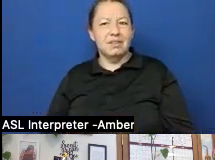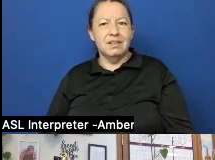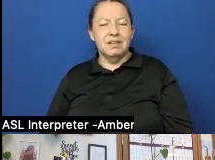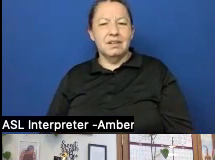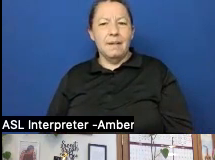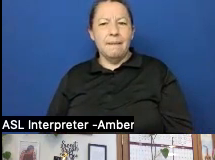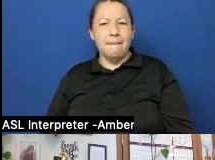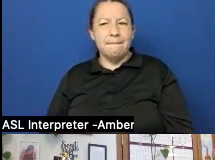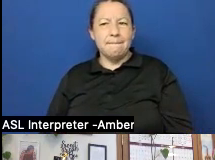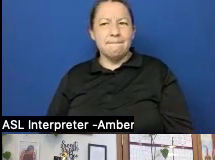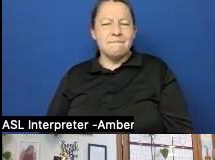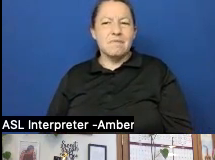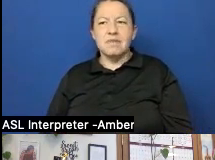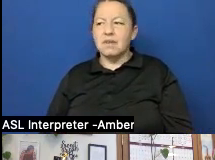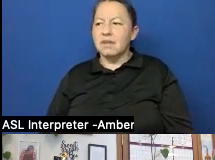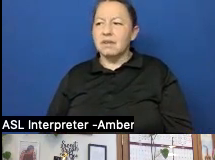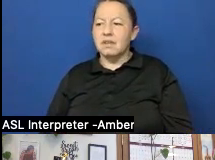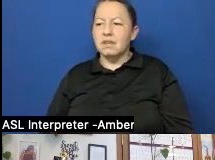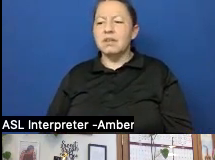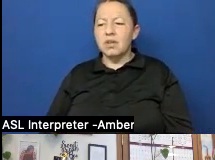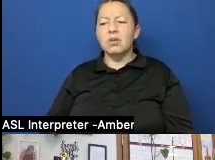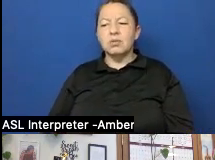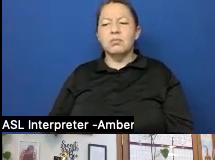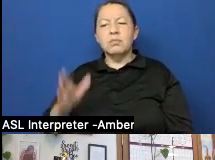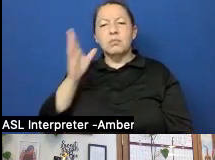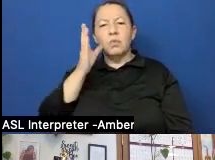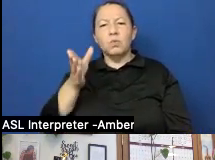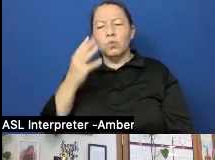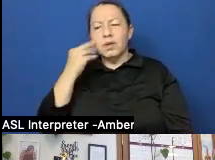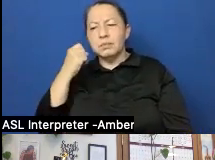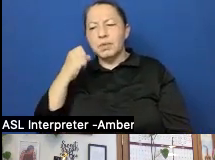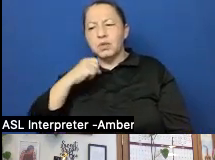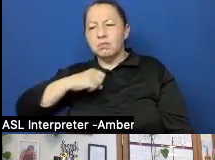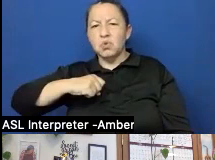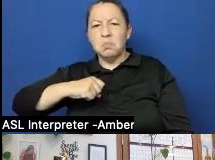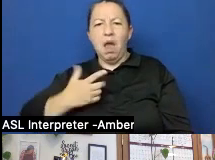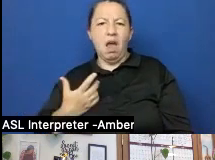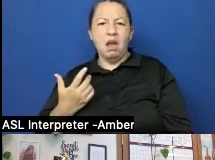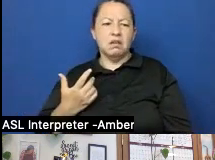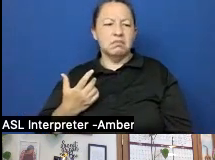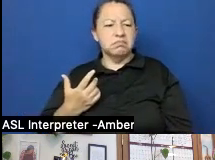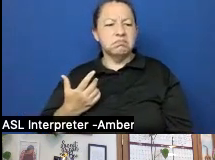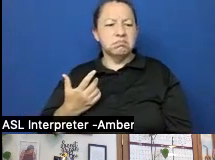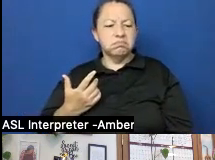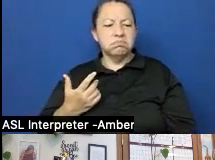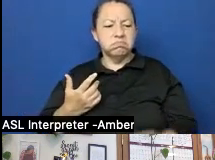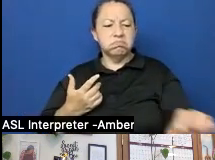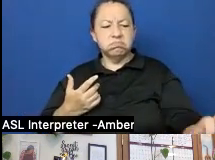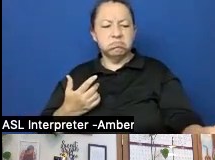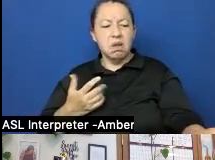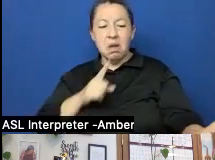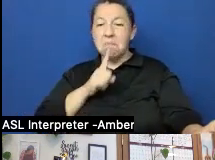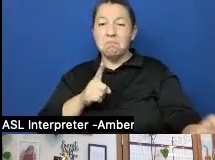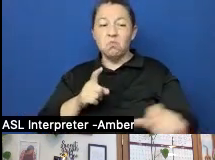you know, there'll be some pushback when talking about this. And so my real